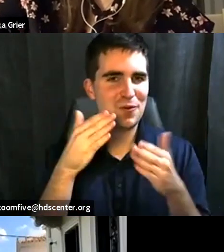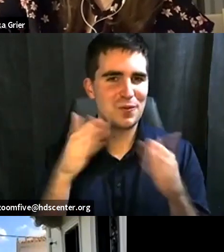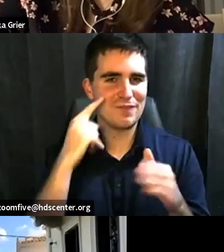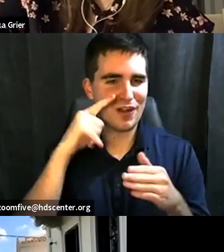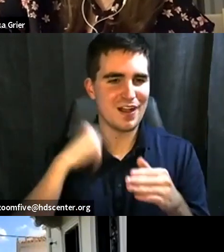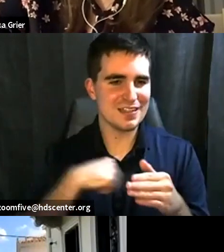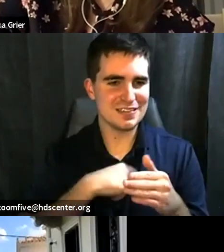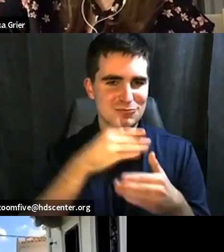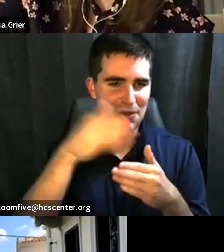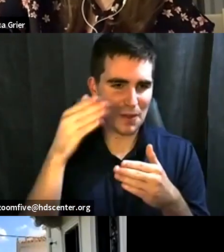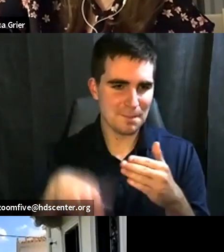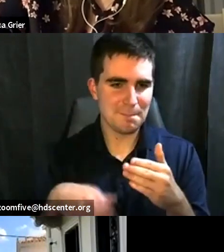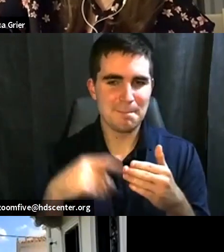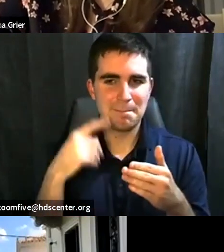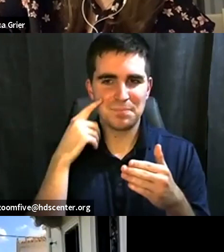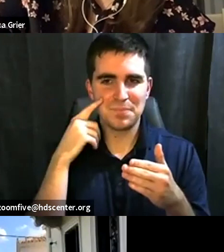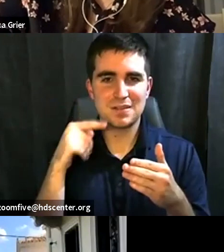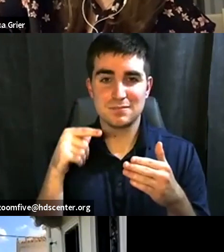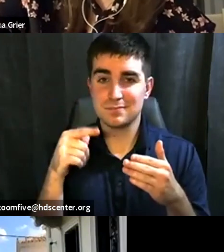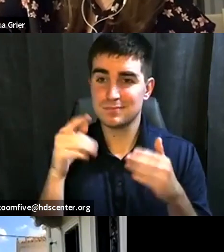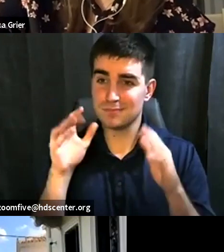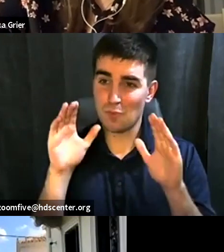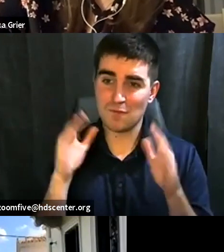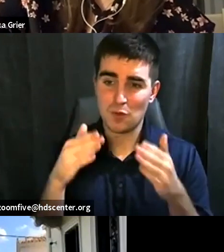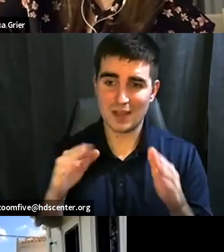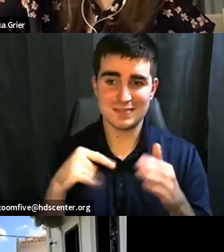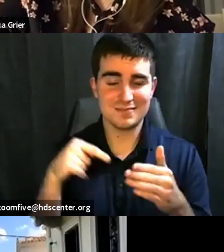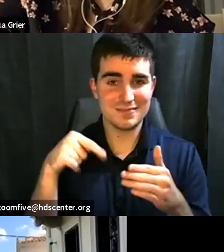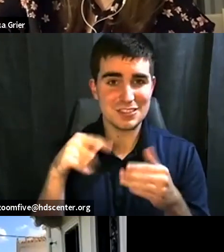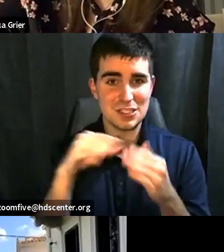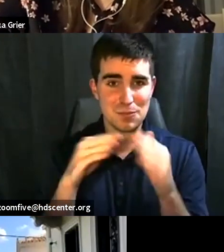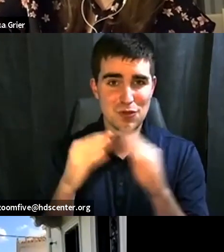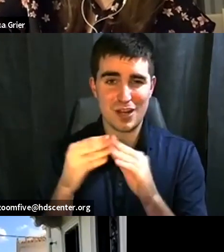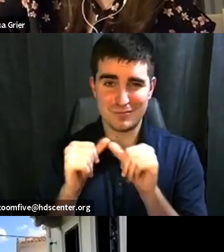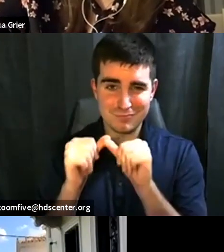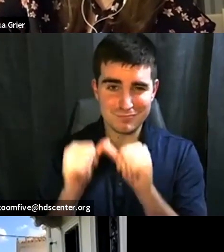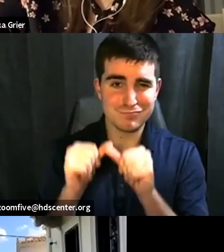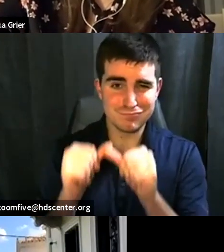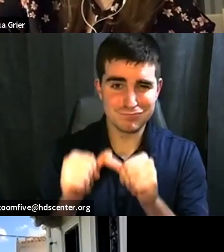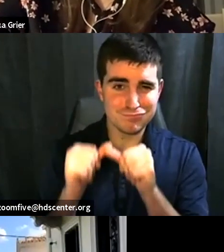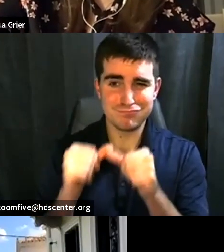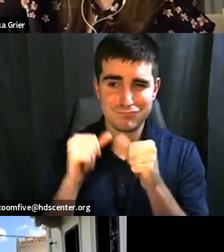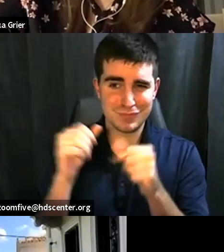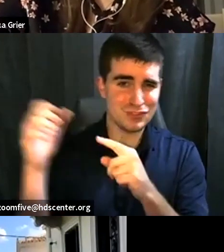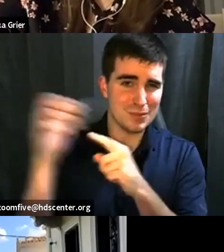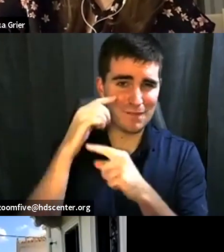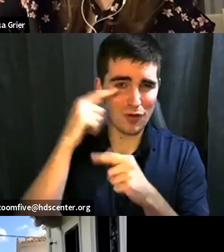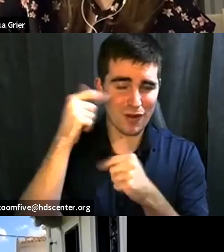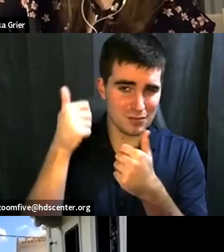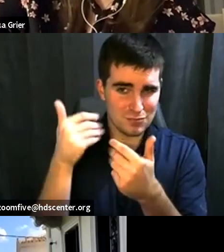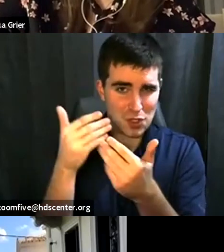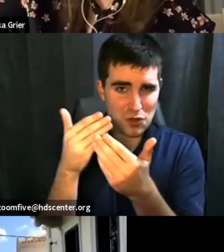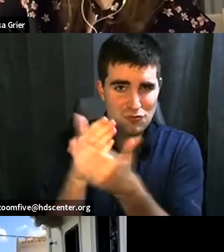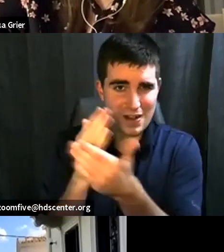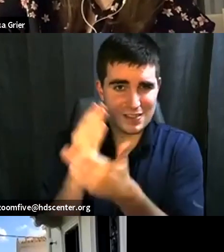this community has uniquely championed relentlessly over years for the rights of everyone, and also